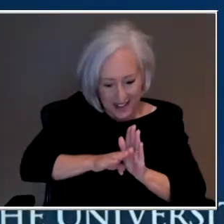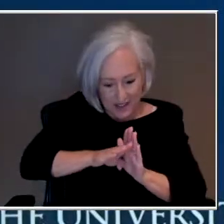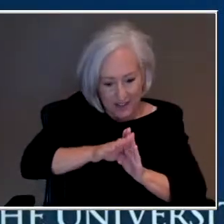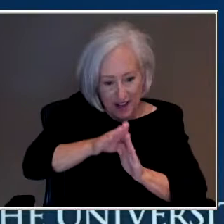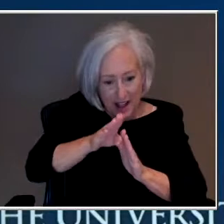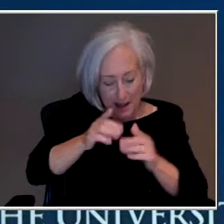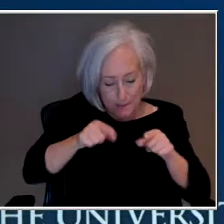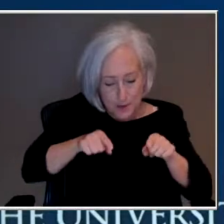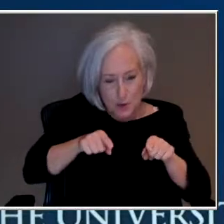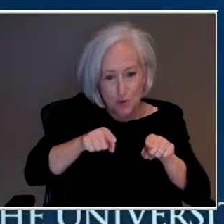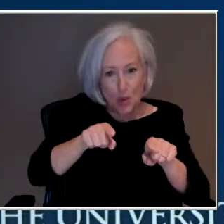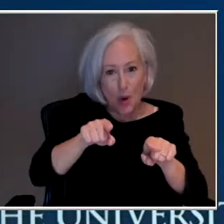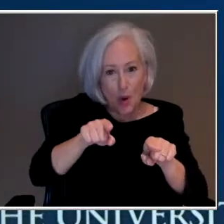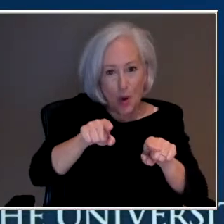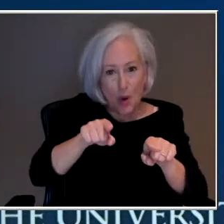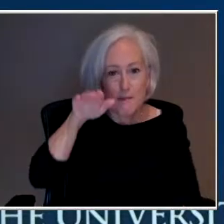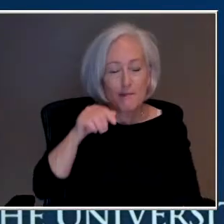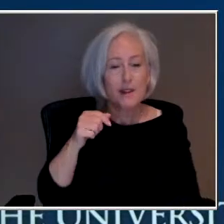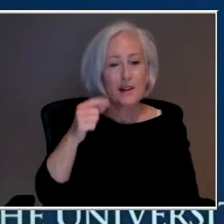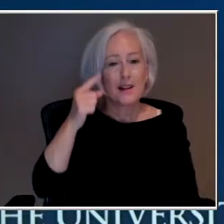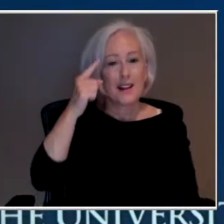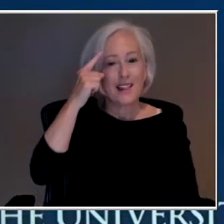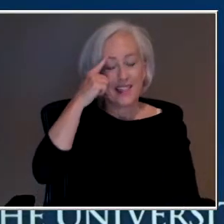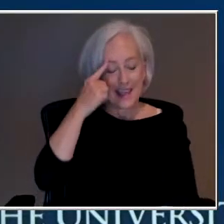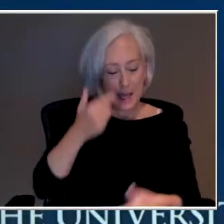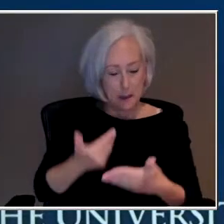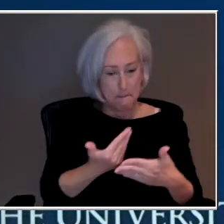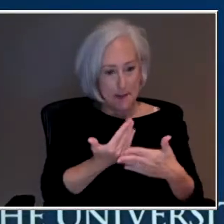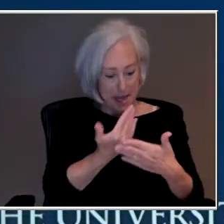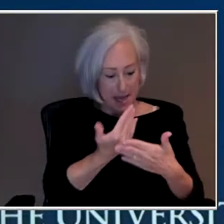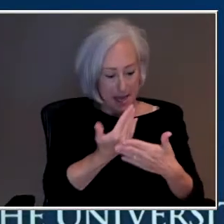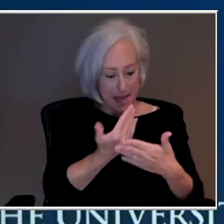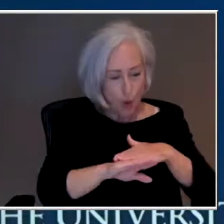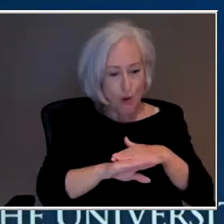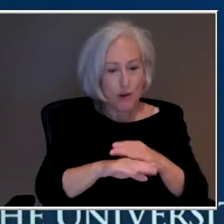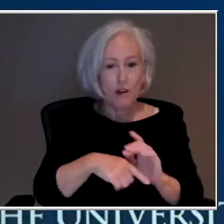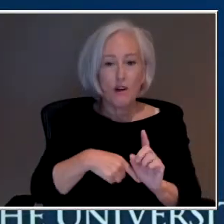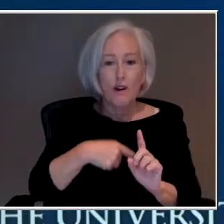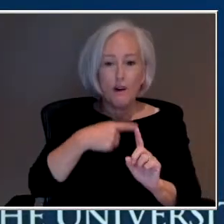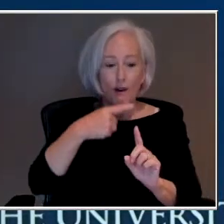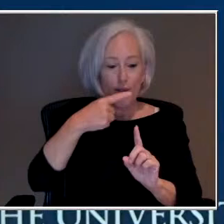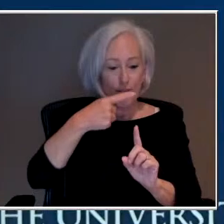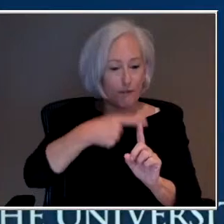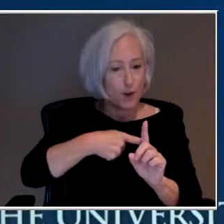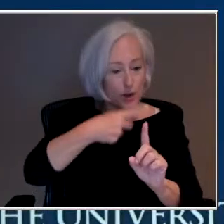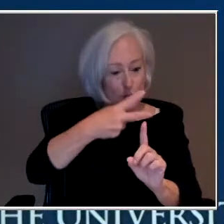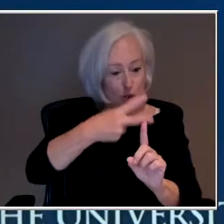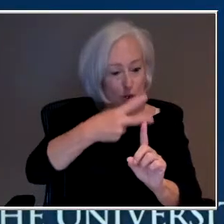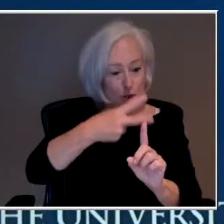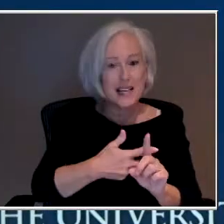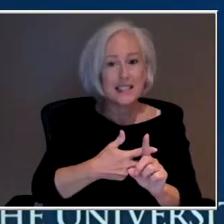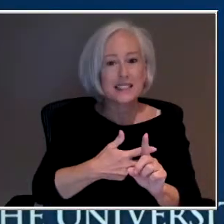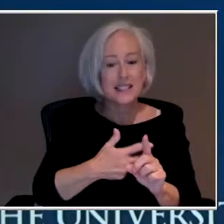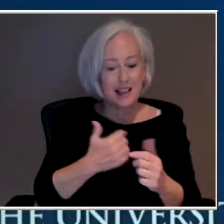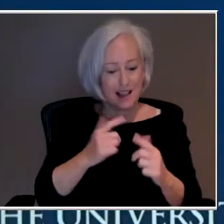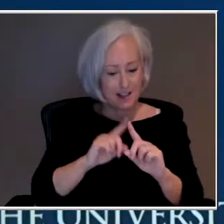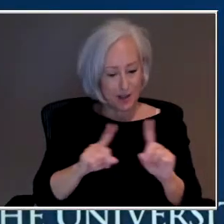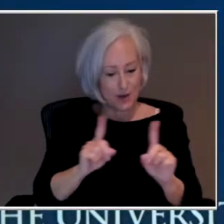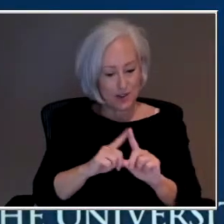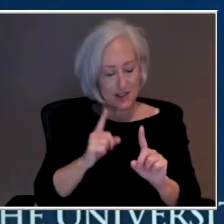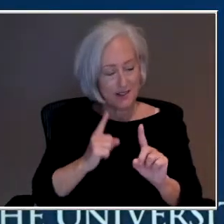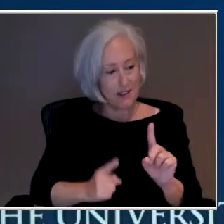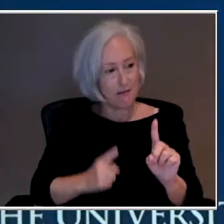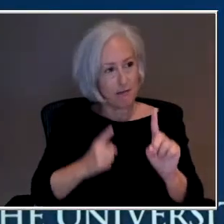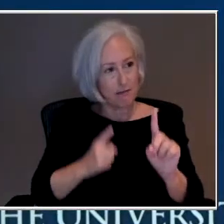Think of a baby when they're born. That first few months, there's so much of their milestones, their social development is really visual,